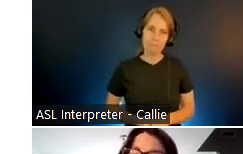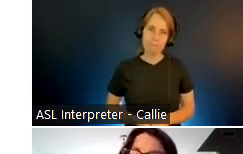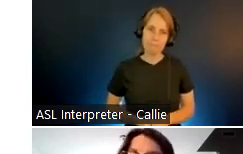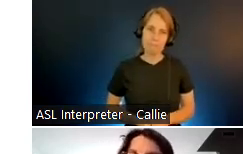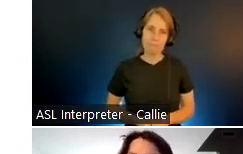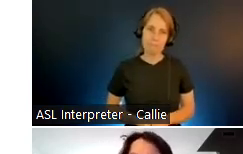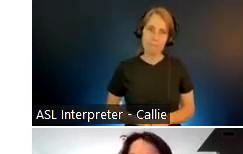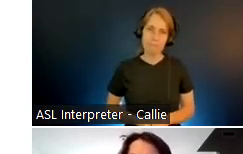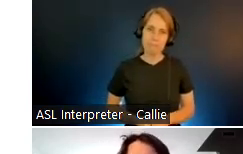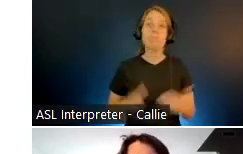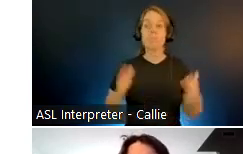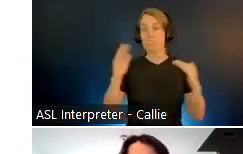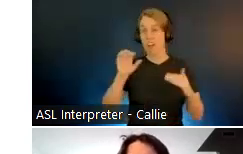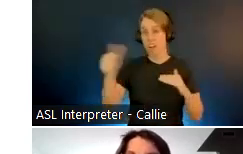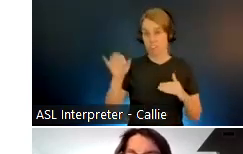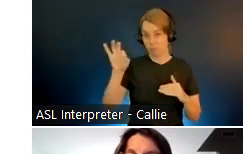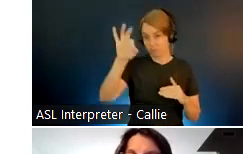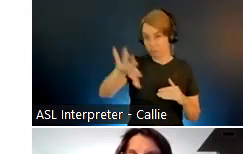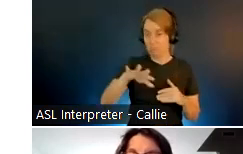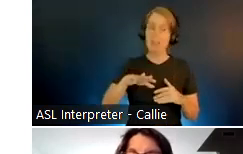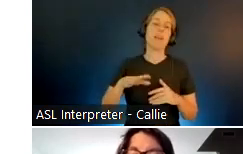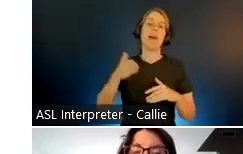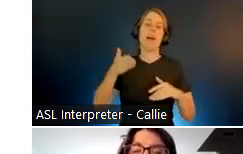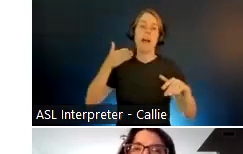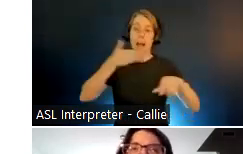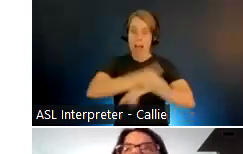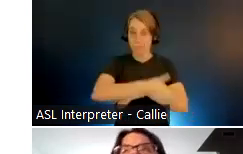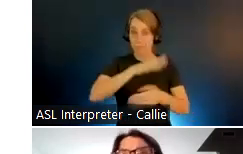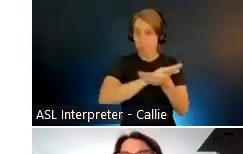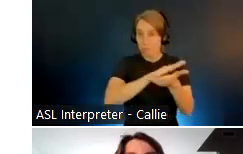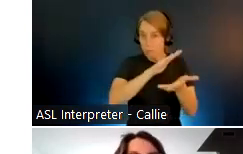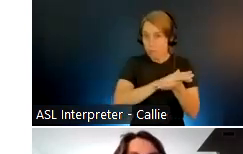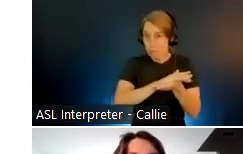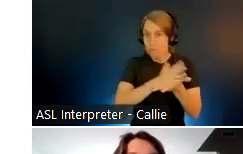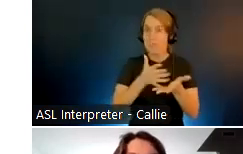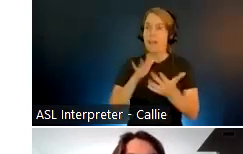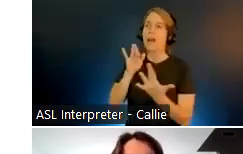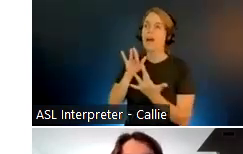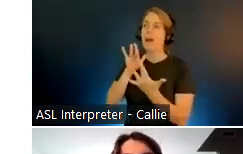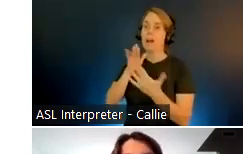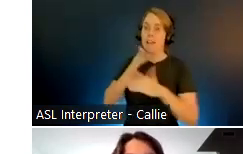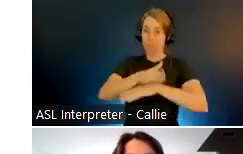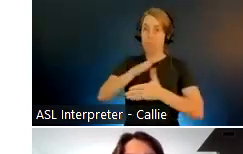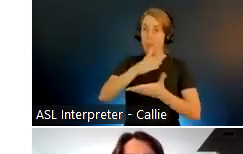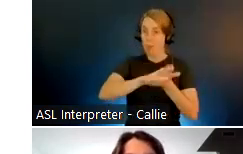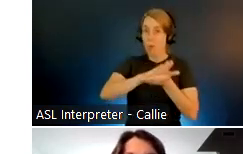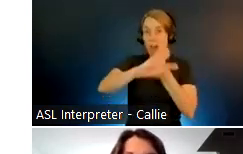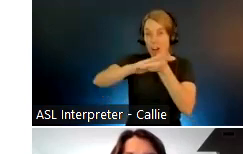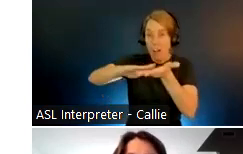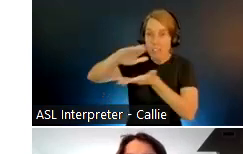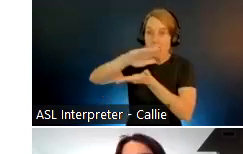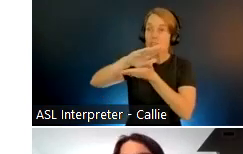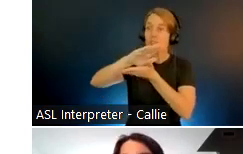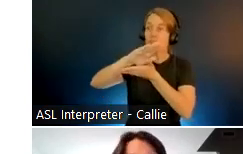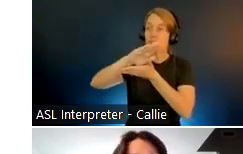Contact post-secondary schools to ask about their accommodation process. So if a student is looking to go on to higher